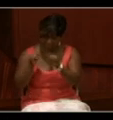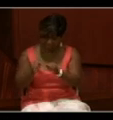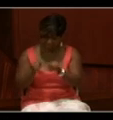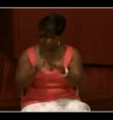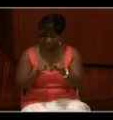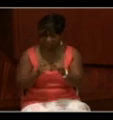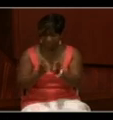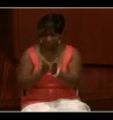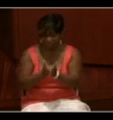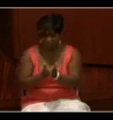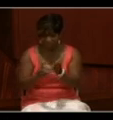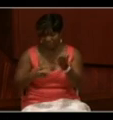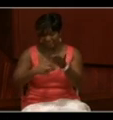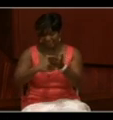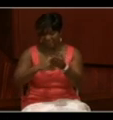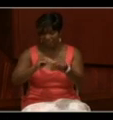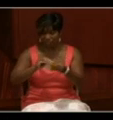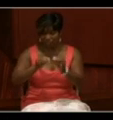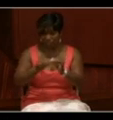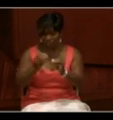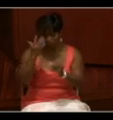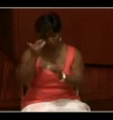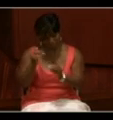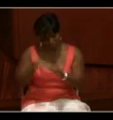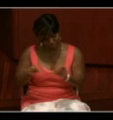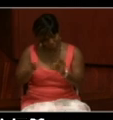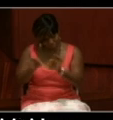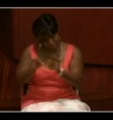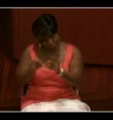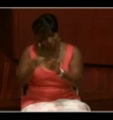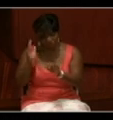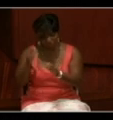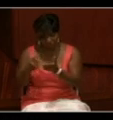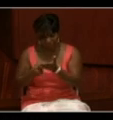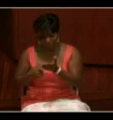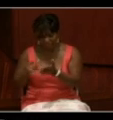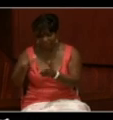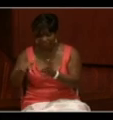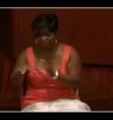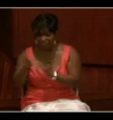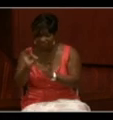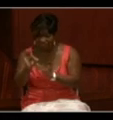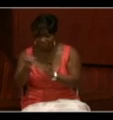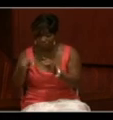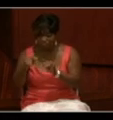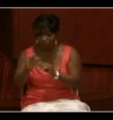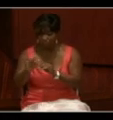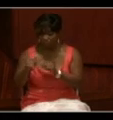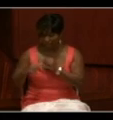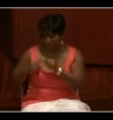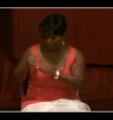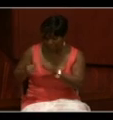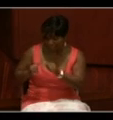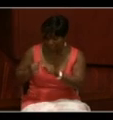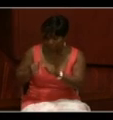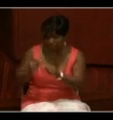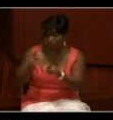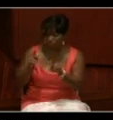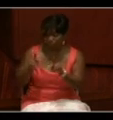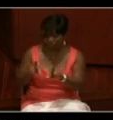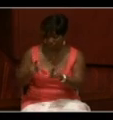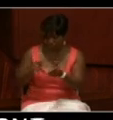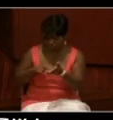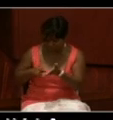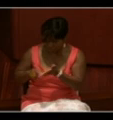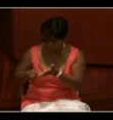ticket number. That's why it can be important, as we'll discuss later, to find out when your ancestor or the person that you're researching arrived